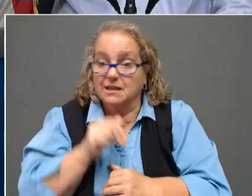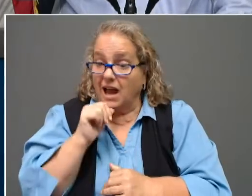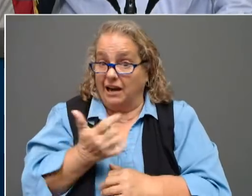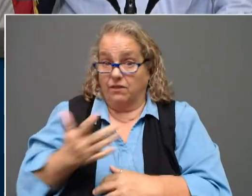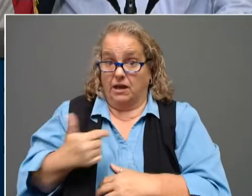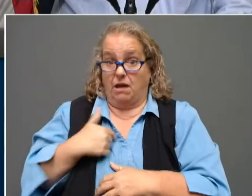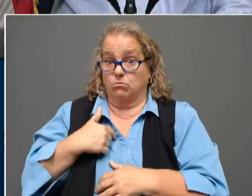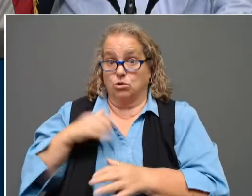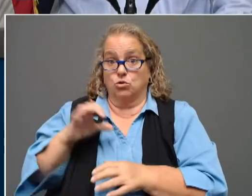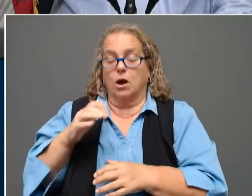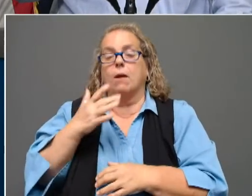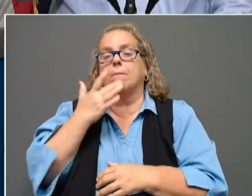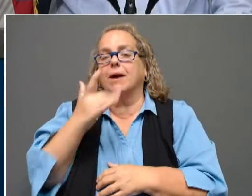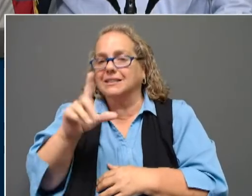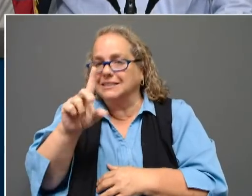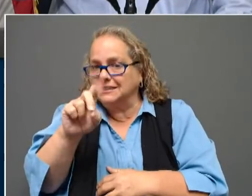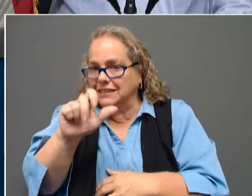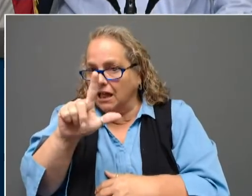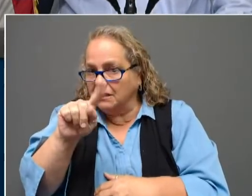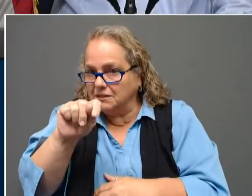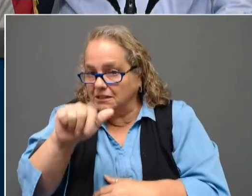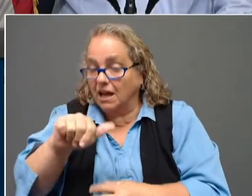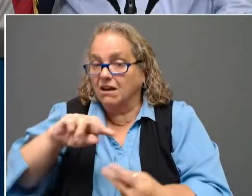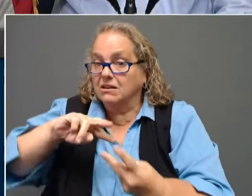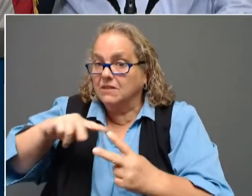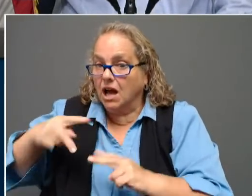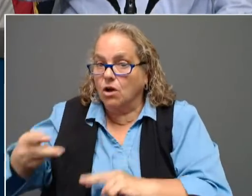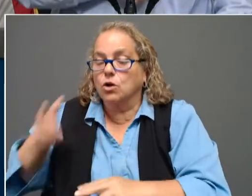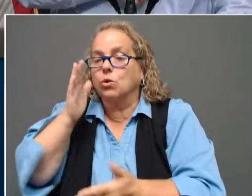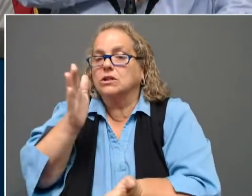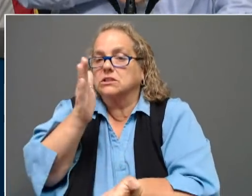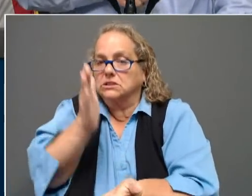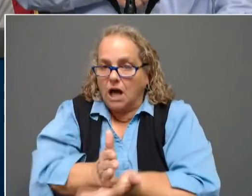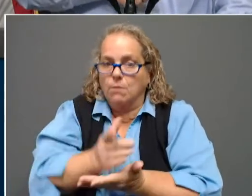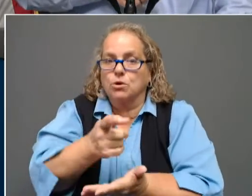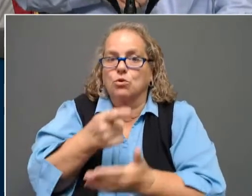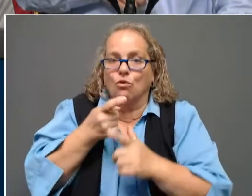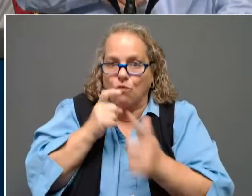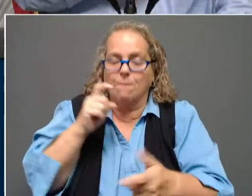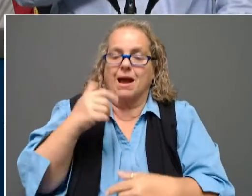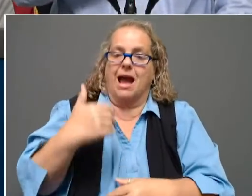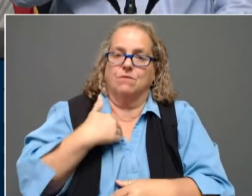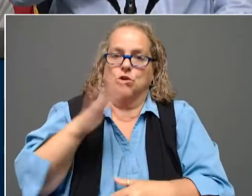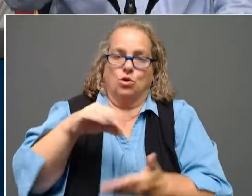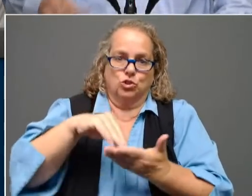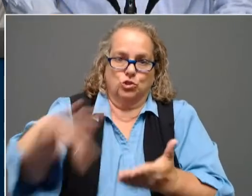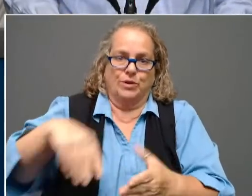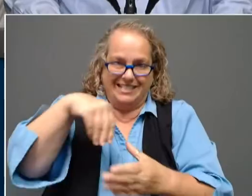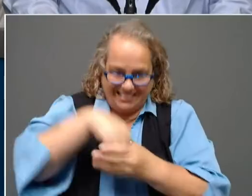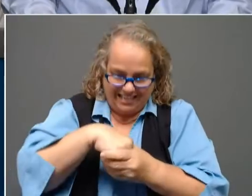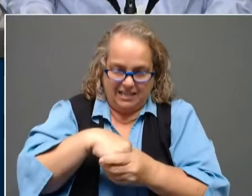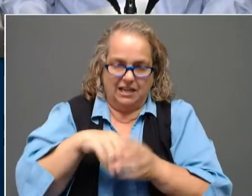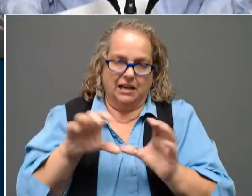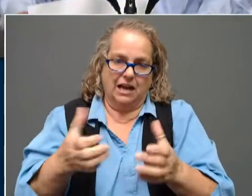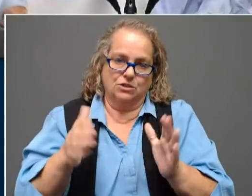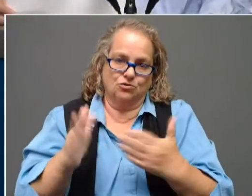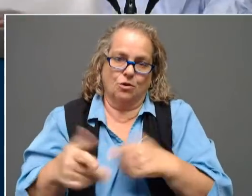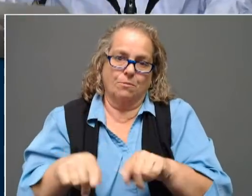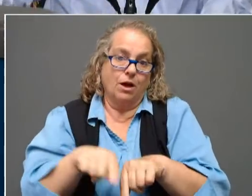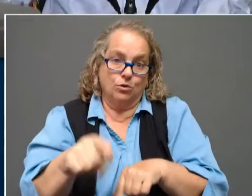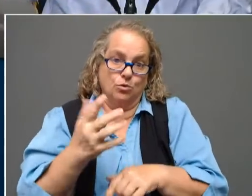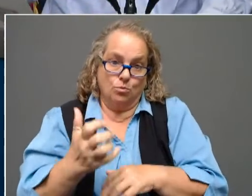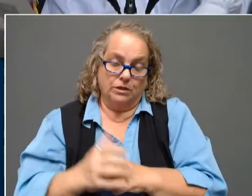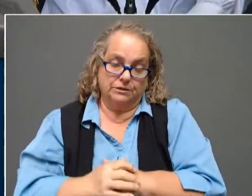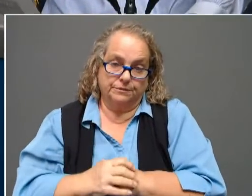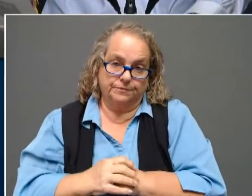Delta variant is going to stop you from ultimately having your students in like you want to. So